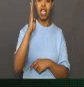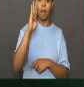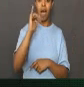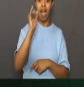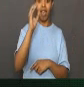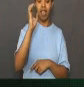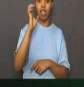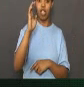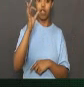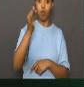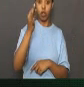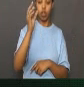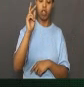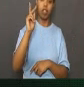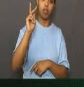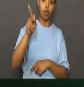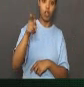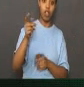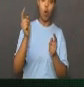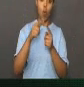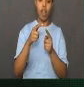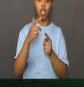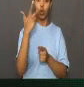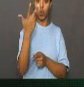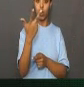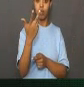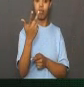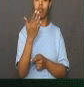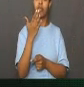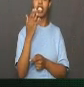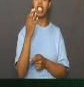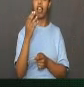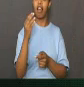into 2 molecules of the 3-carbon sugar